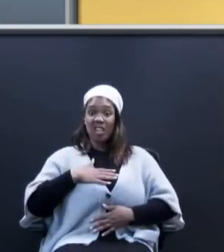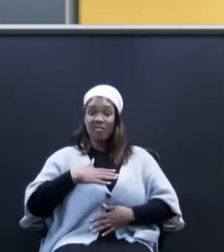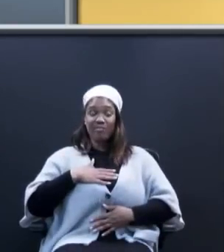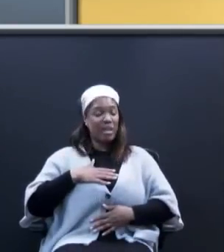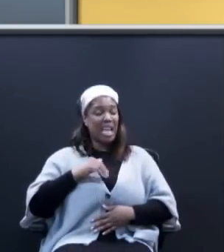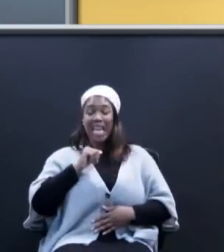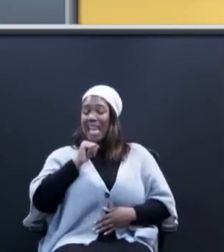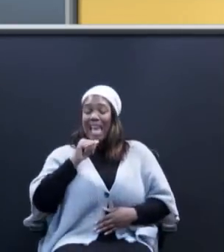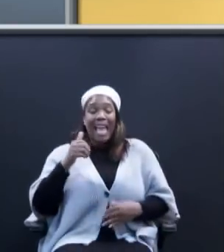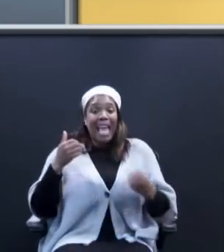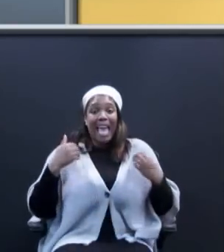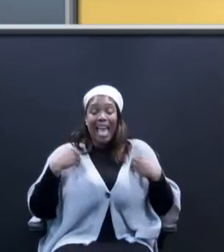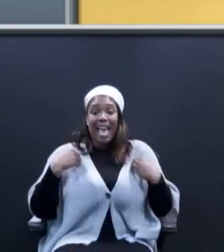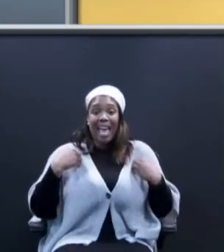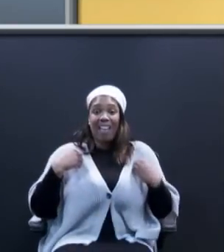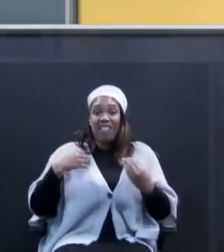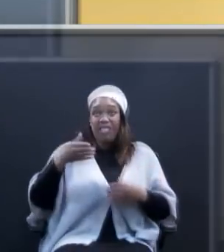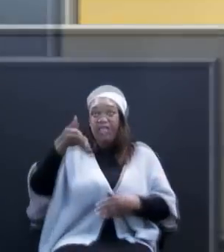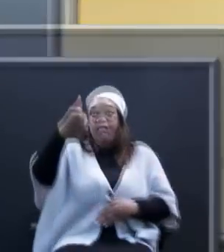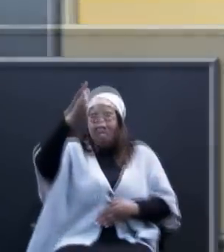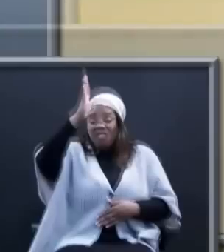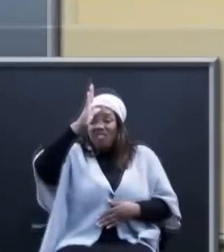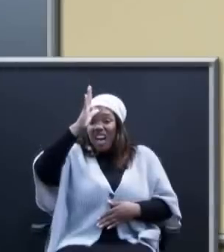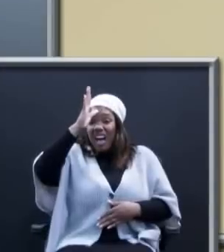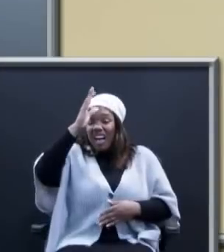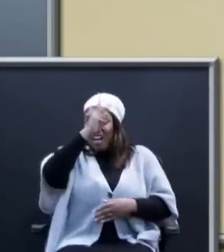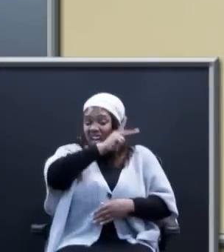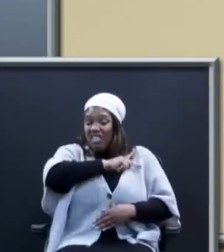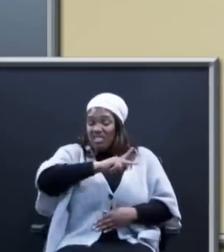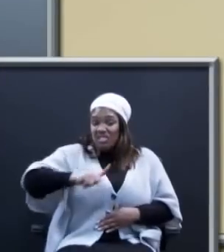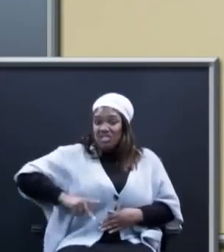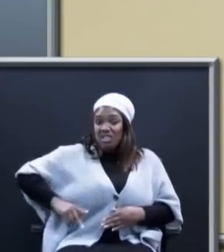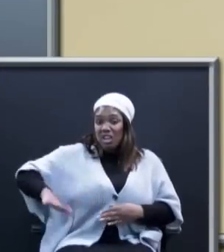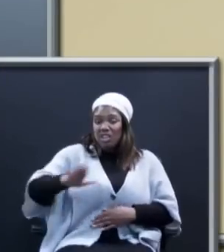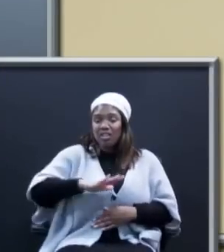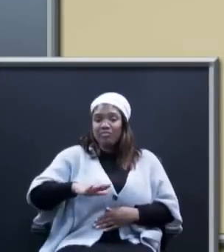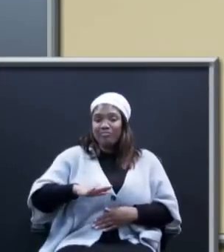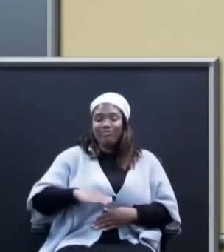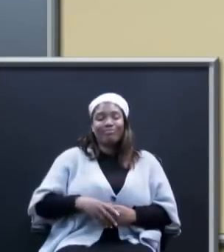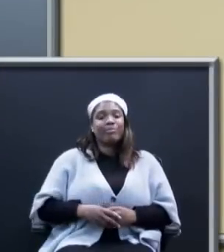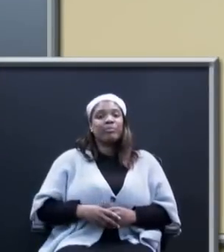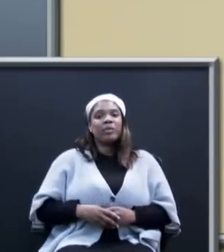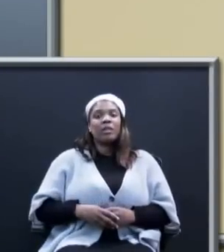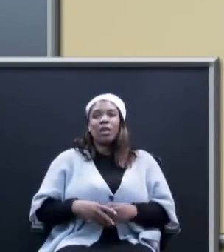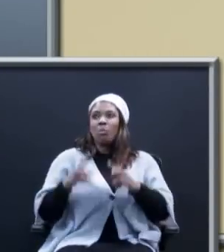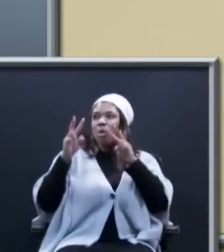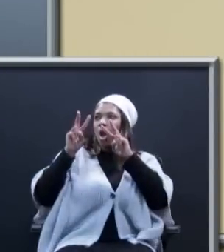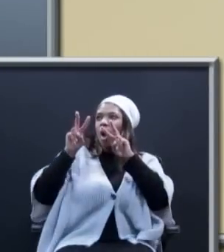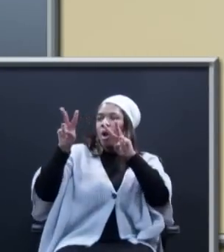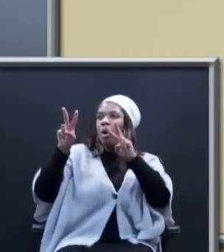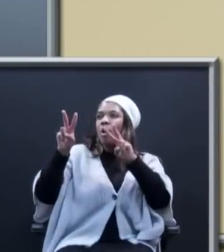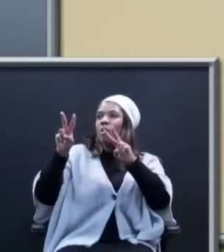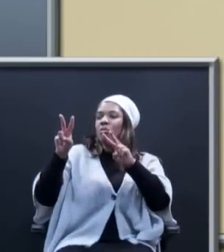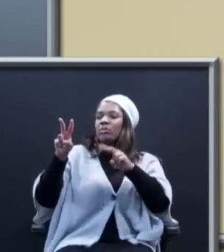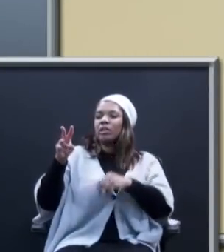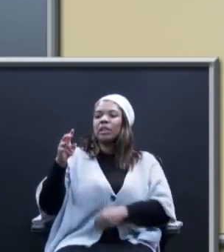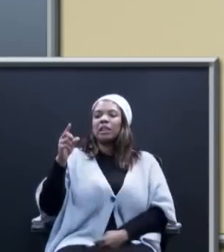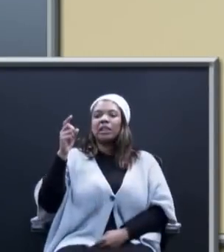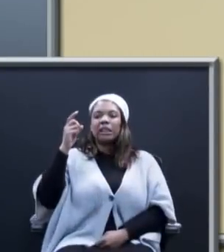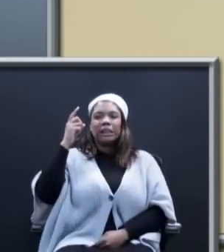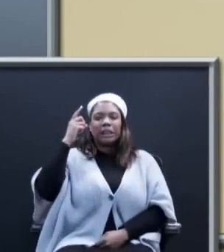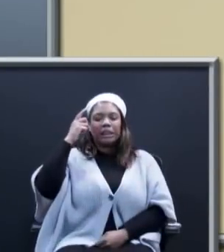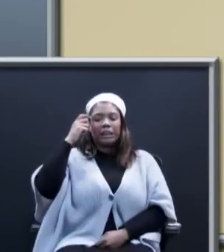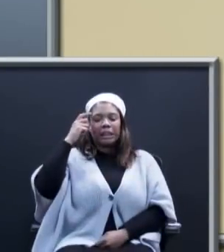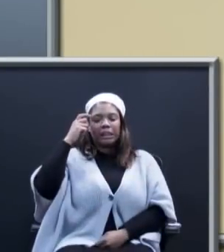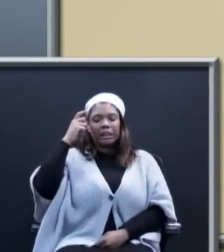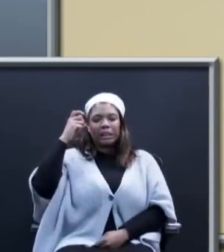not Jesus' kingdom. Go ahead and read. Neither doth corruption inherit incorruption. Go ahead. Behold, I show you a mystery. We shall not